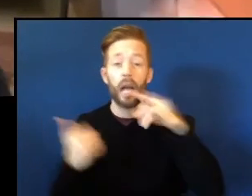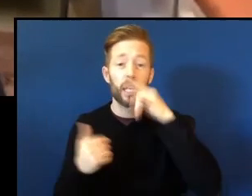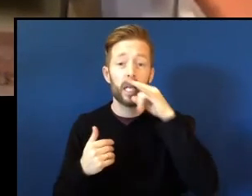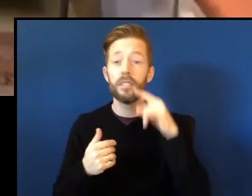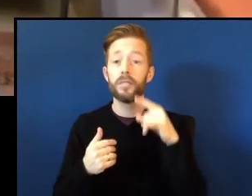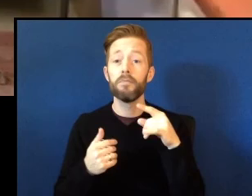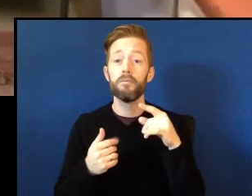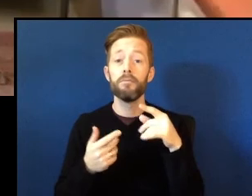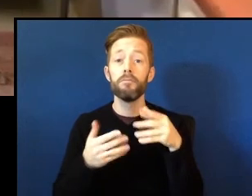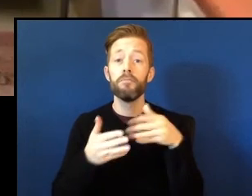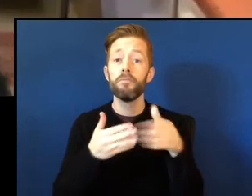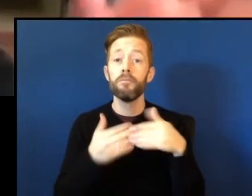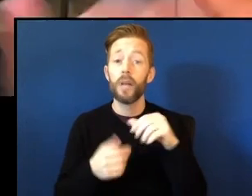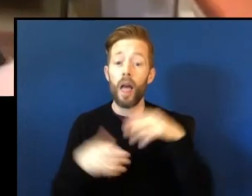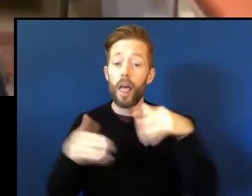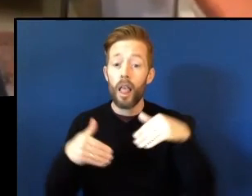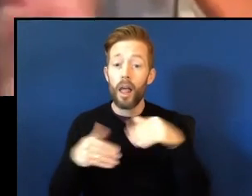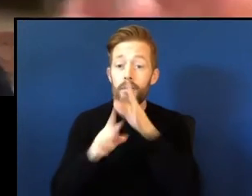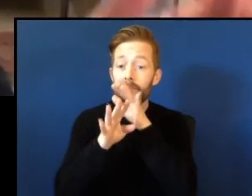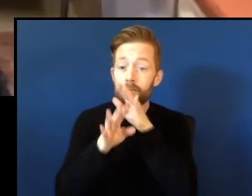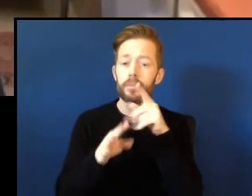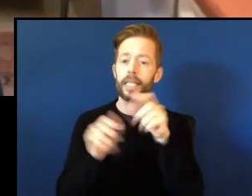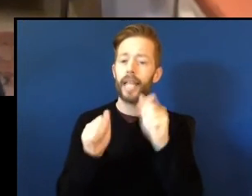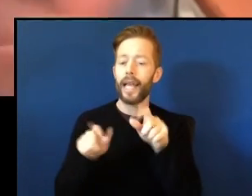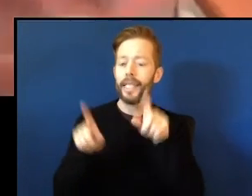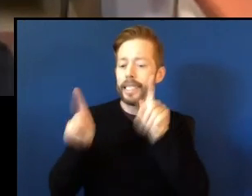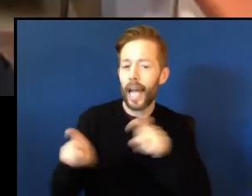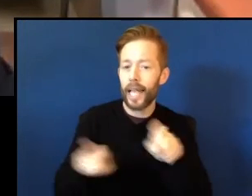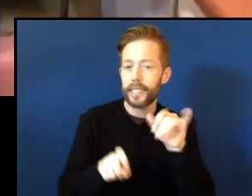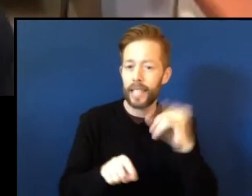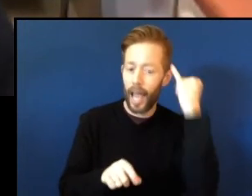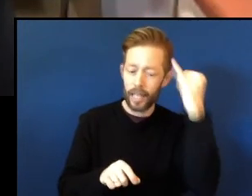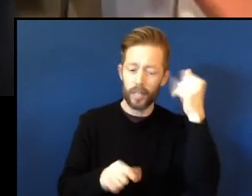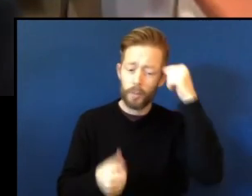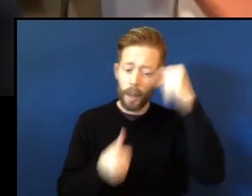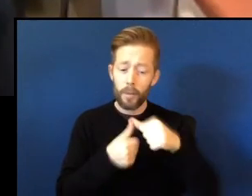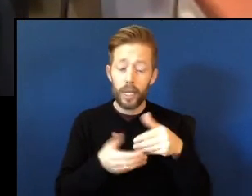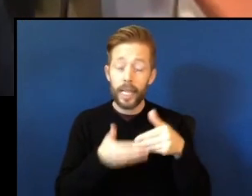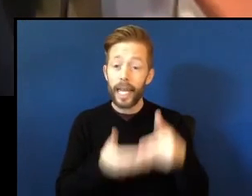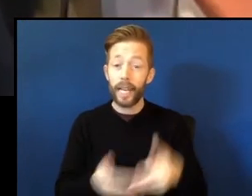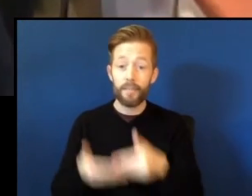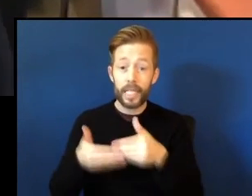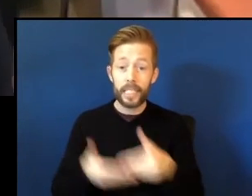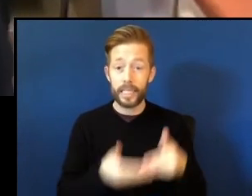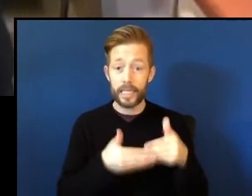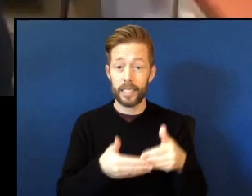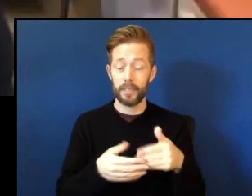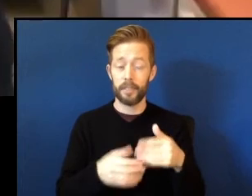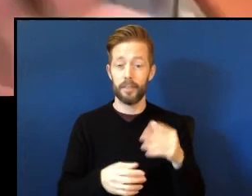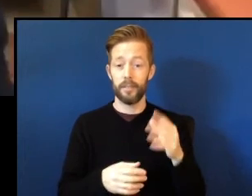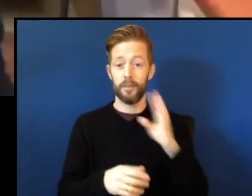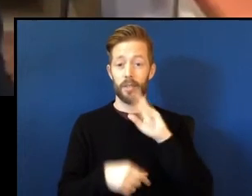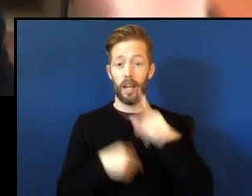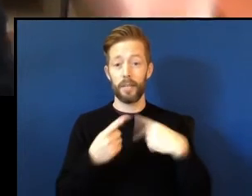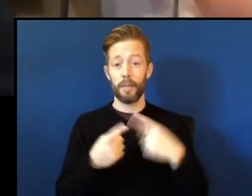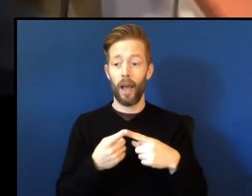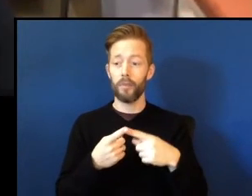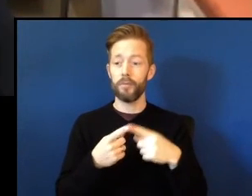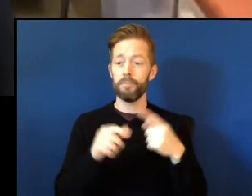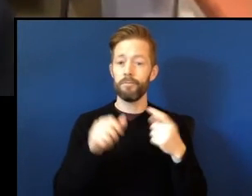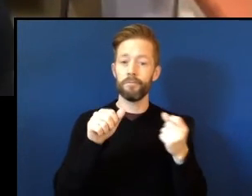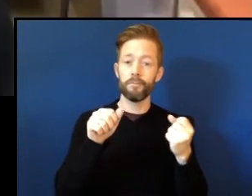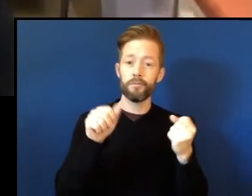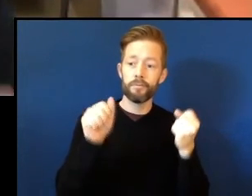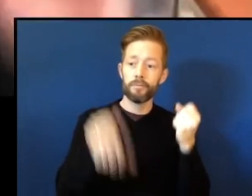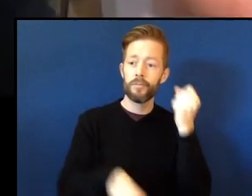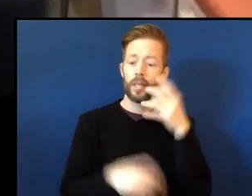Even if they're not yet verbal, they can be testing out these ideas. Remember the infants we talked about who are, throwing